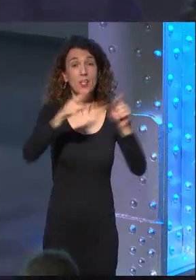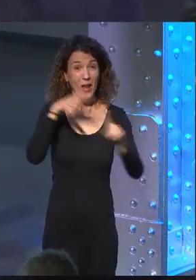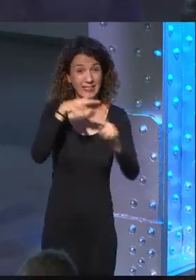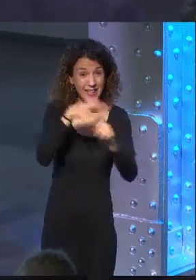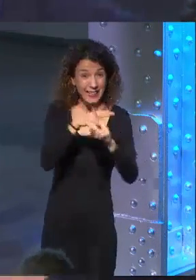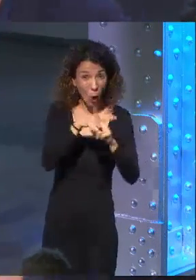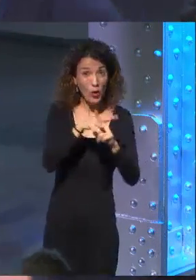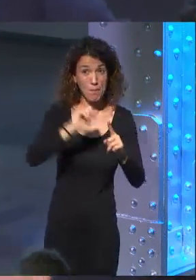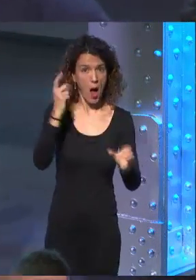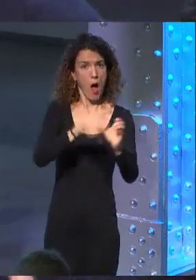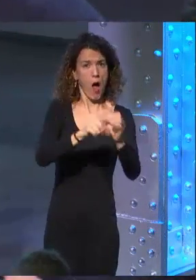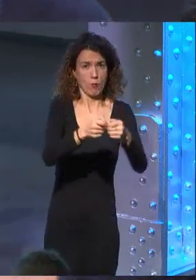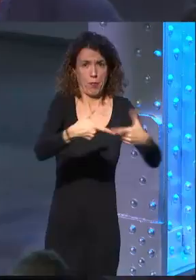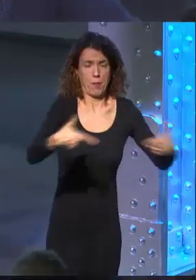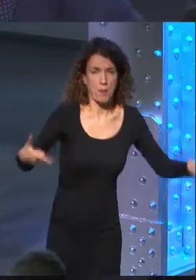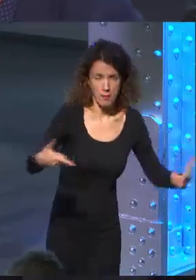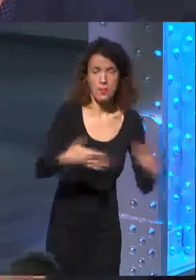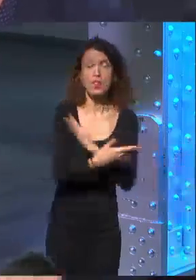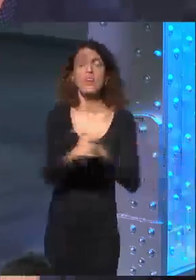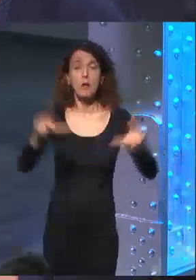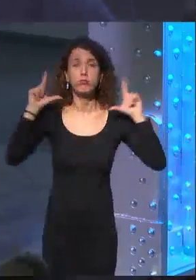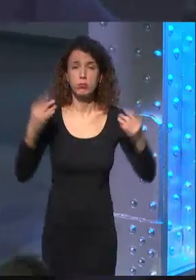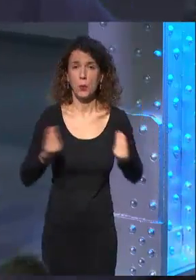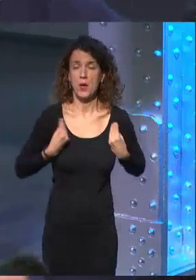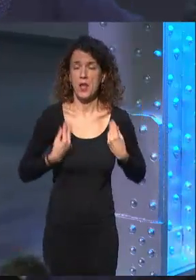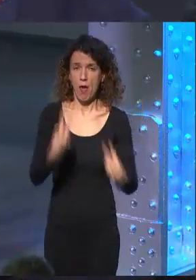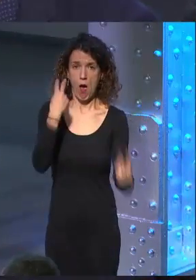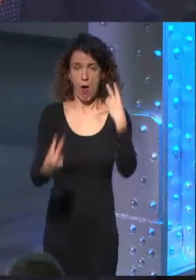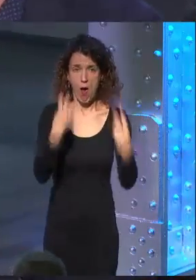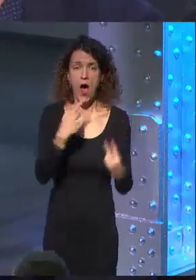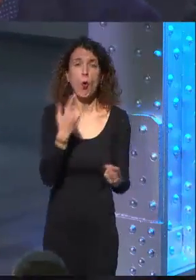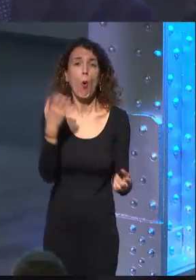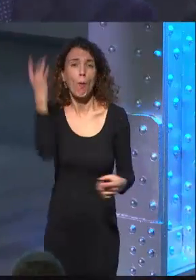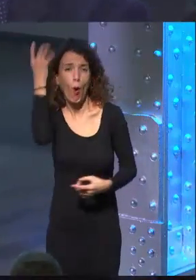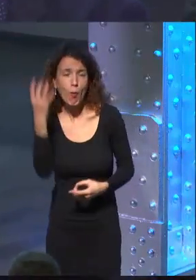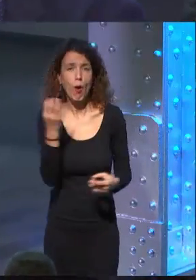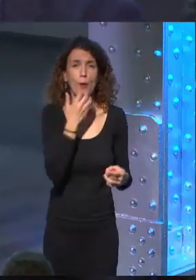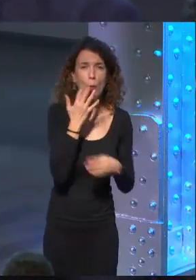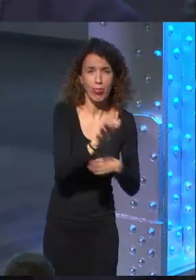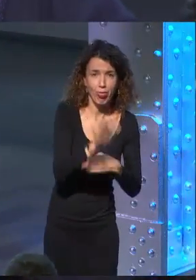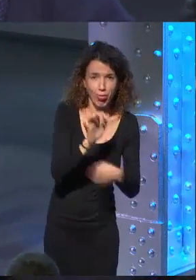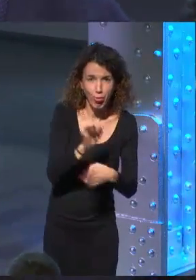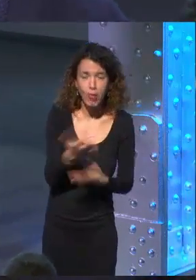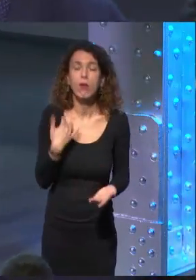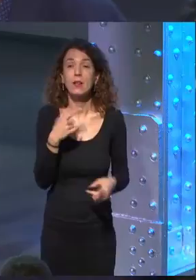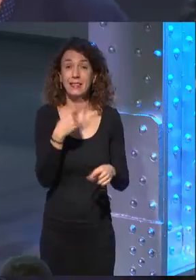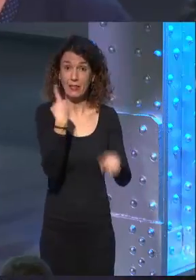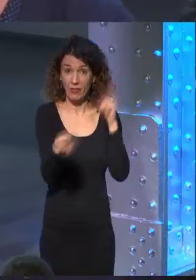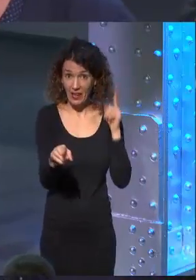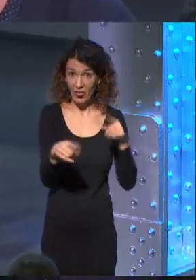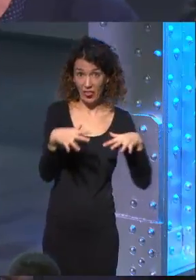or a meritocratical network where people follow the others because I expose myself, I say something, I